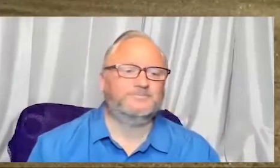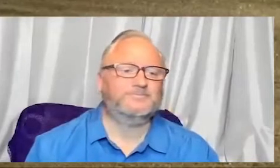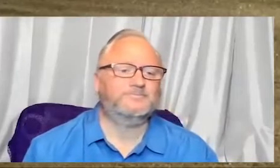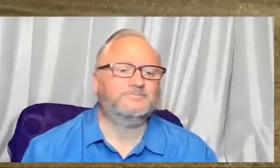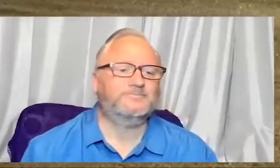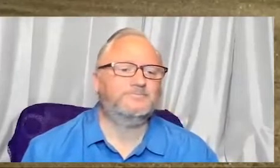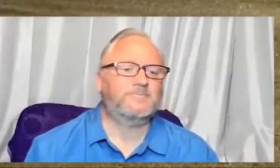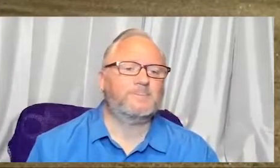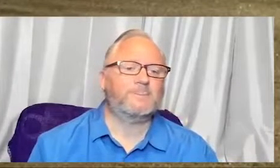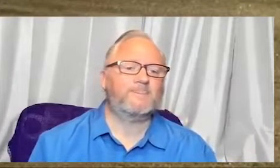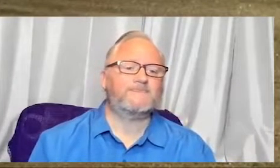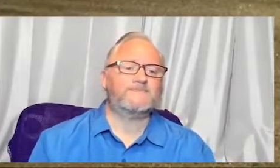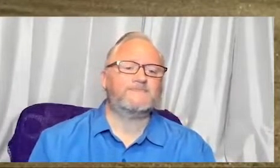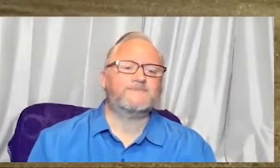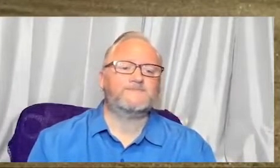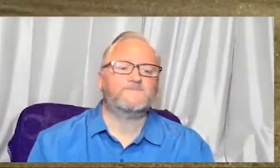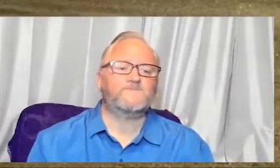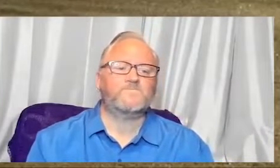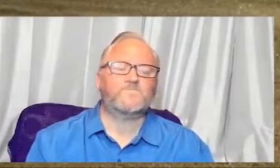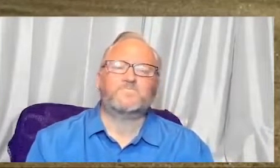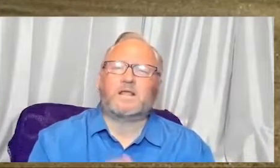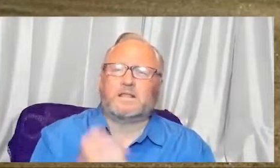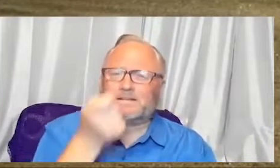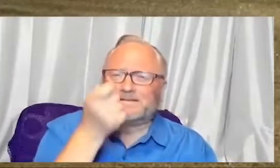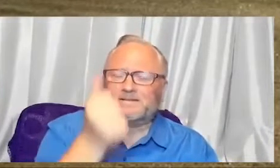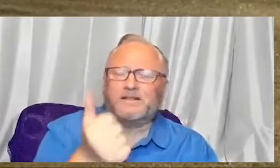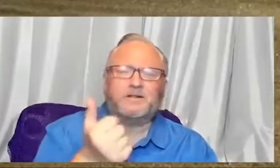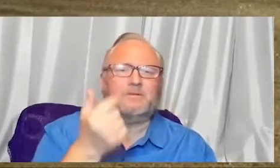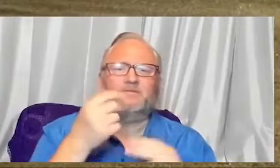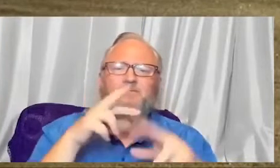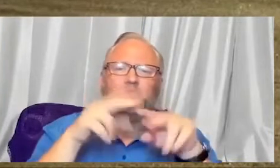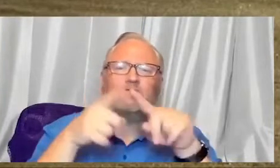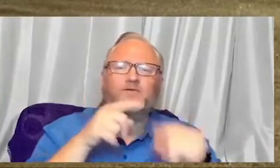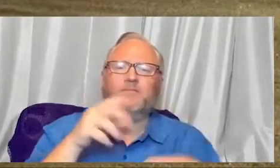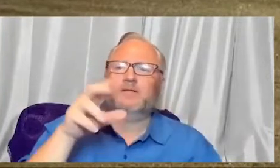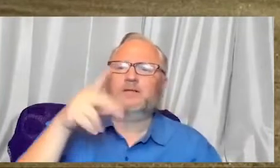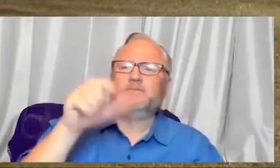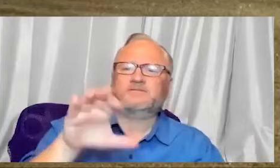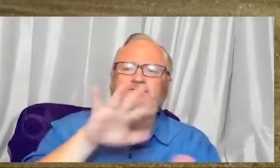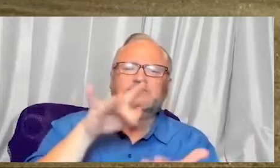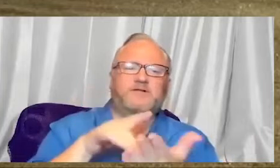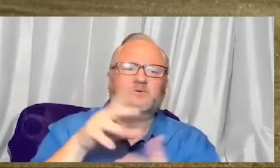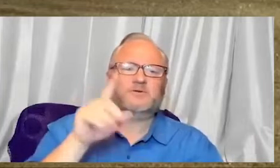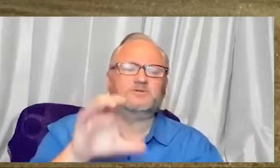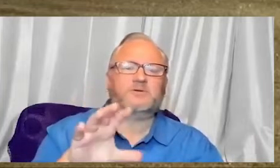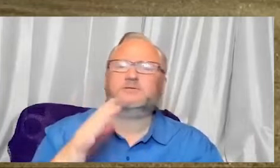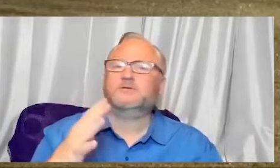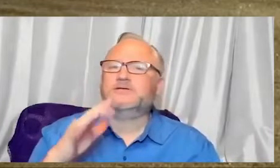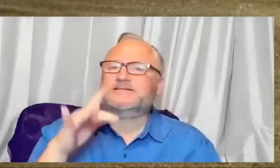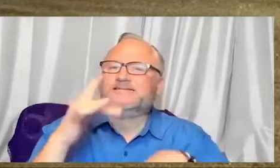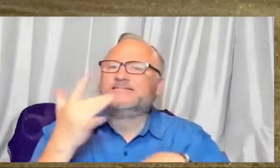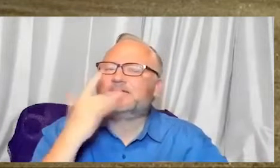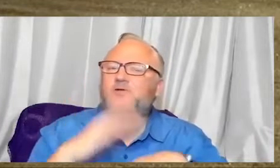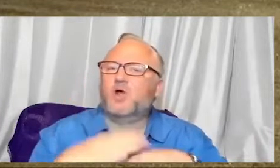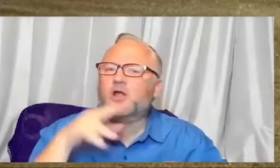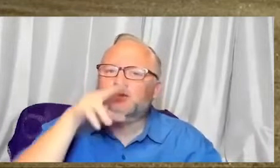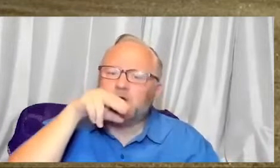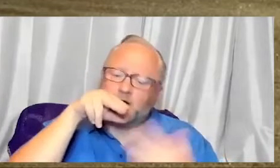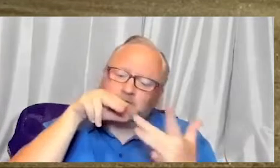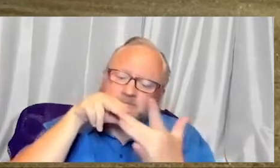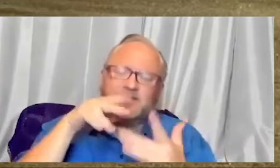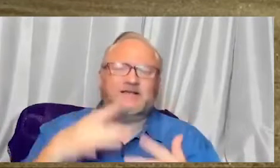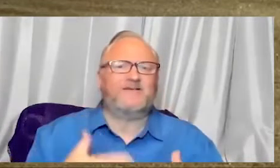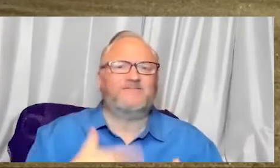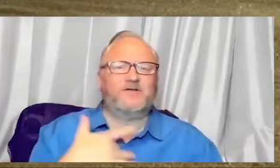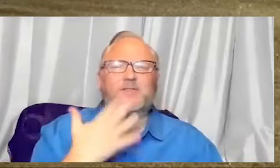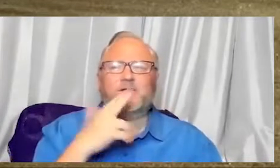Place the tiniest fraction of salt from the Pacific Central District on the tip of your tongue. Feel its salty